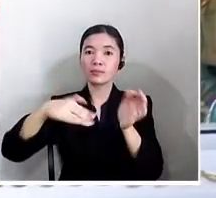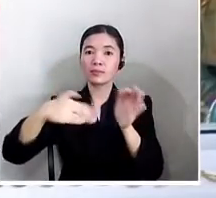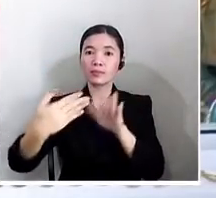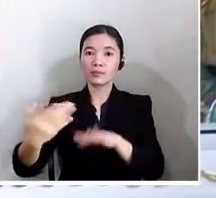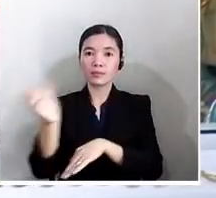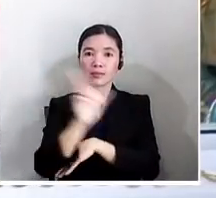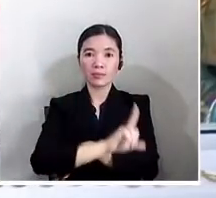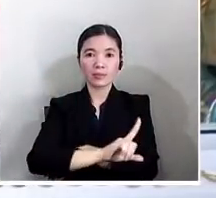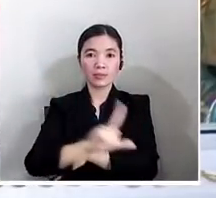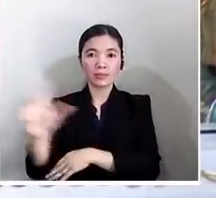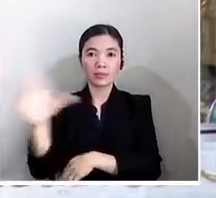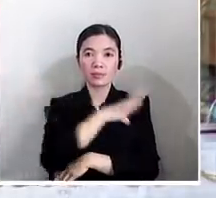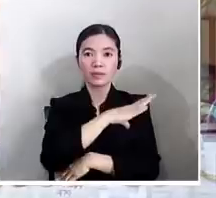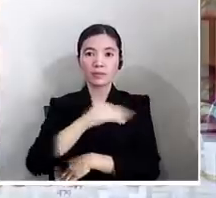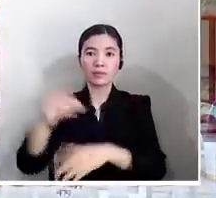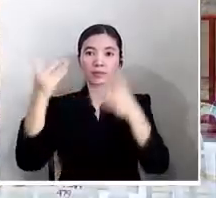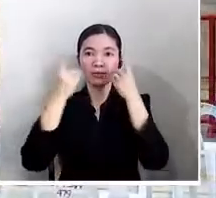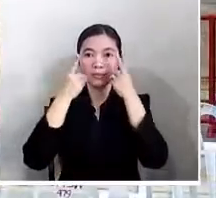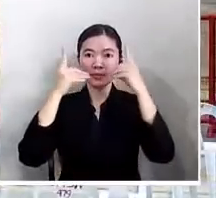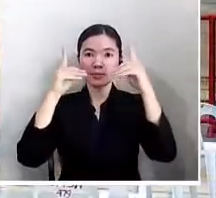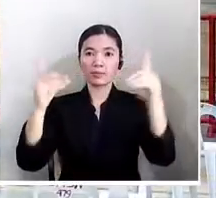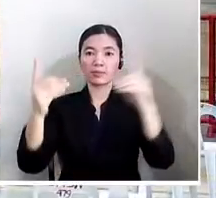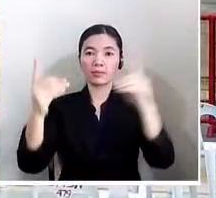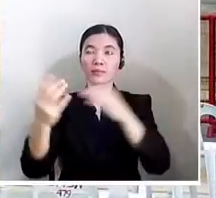Lord, and profess your